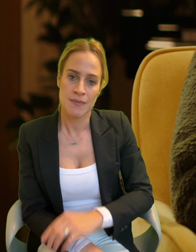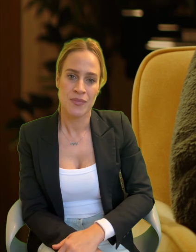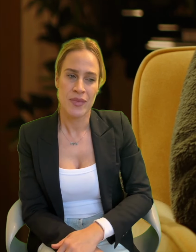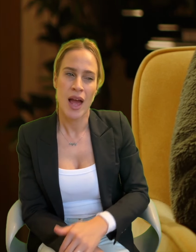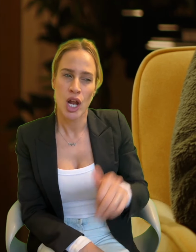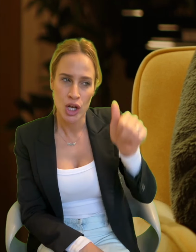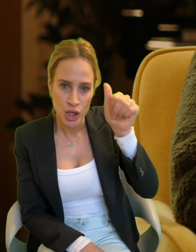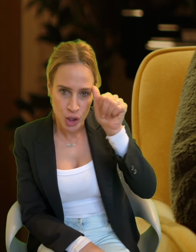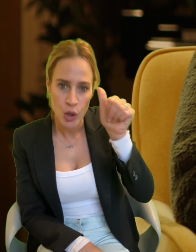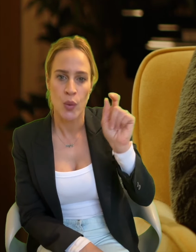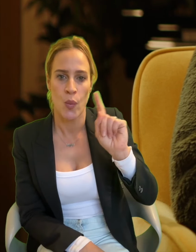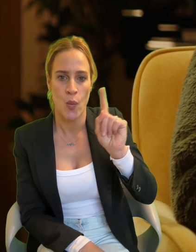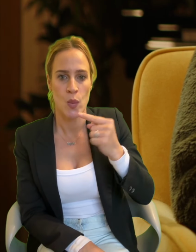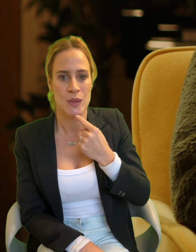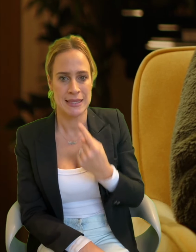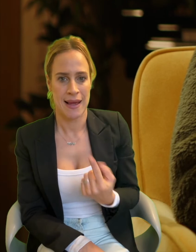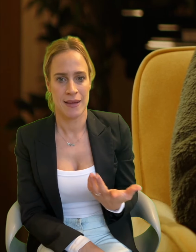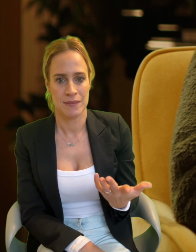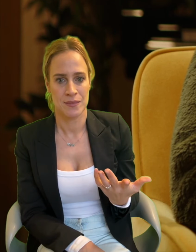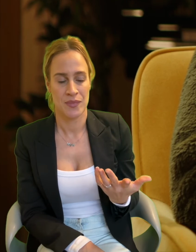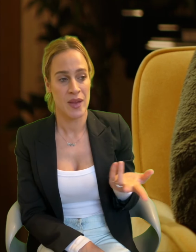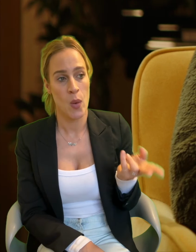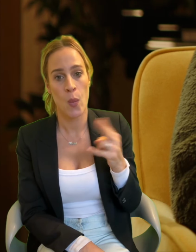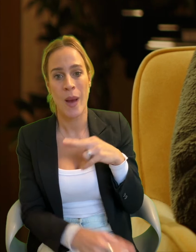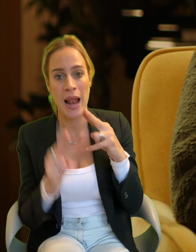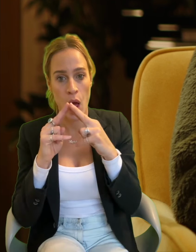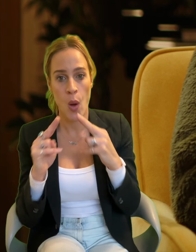trying to say. I went home